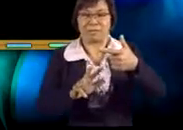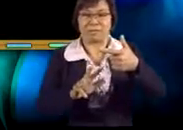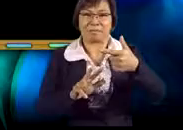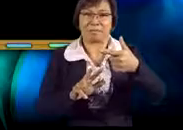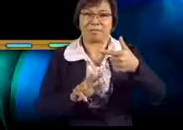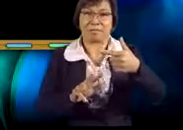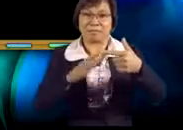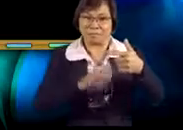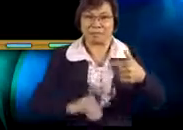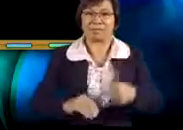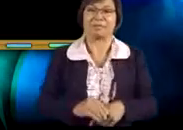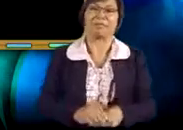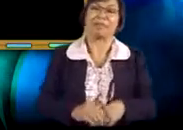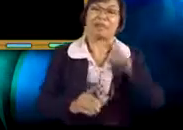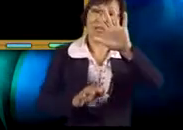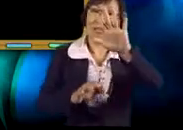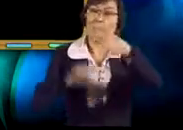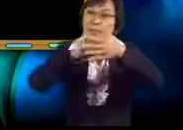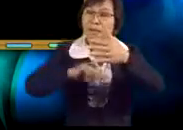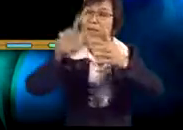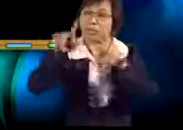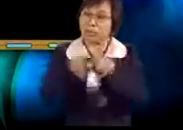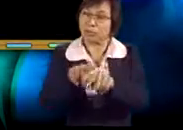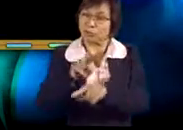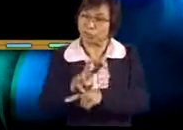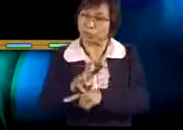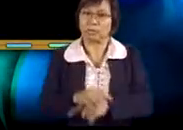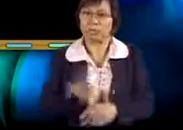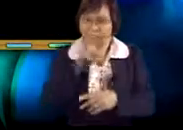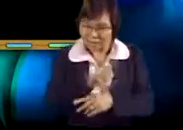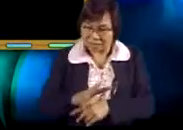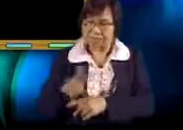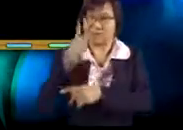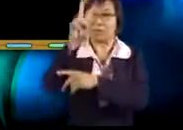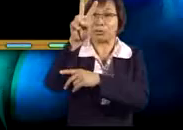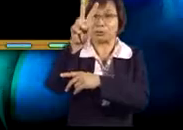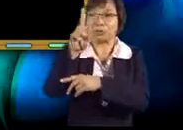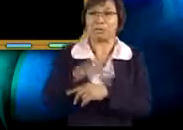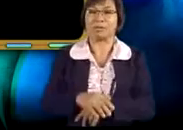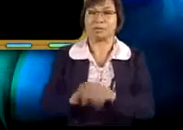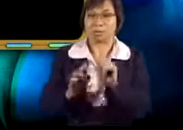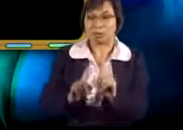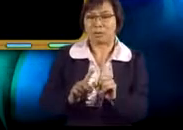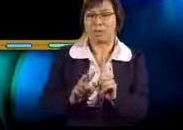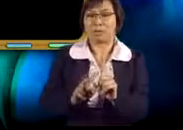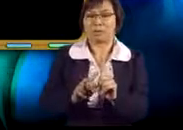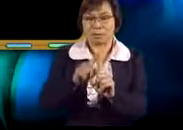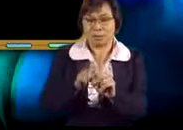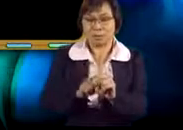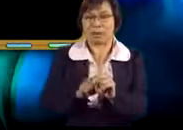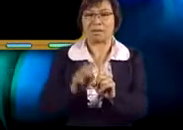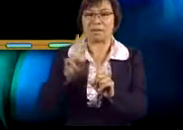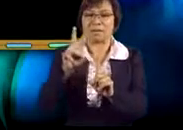Then 5 minus 3 equals 2. So we take the 1 as the whole